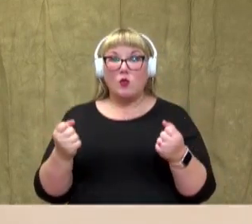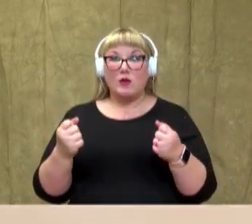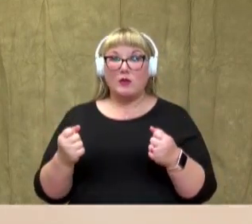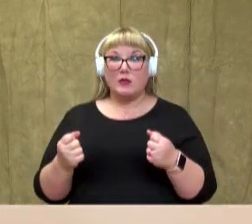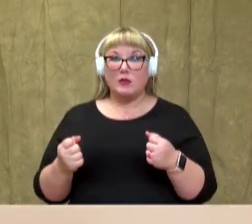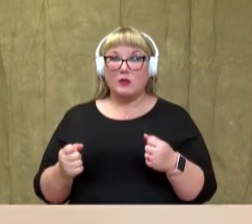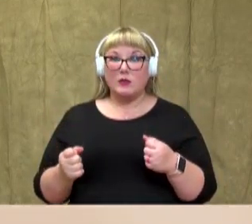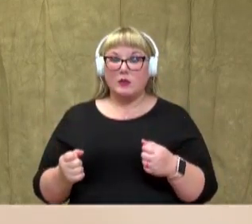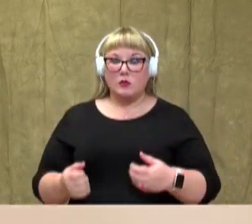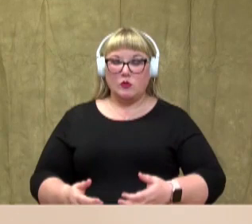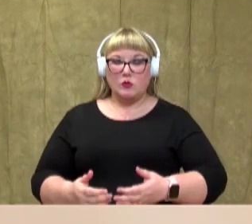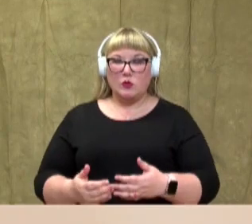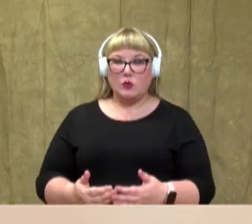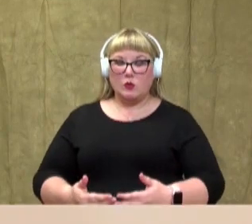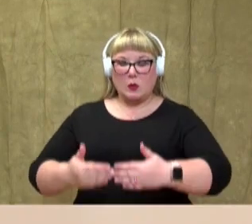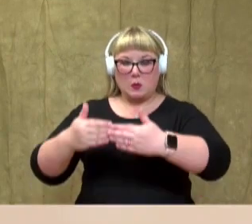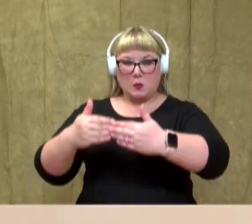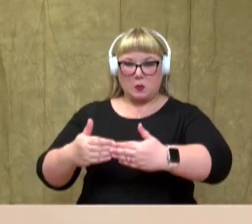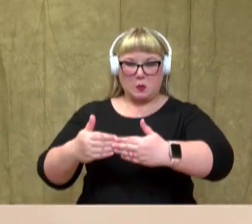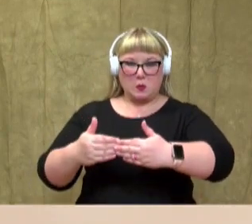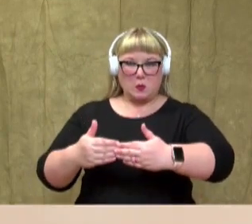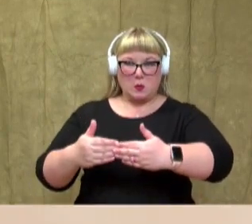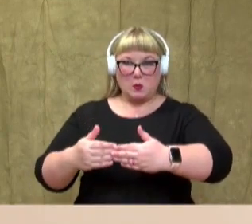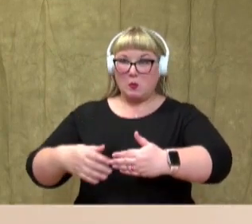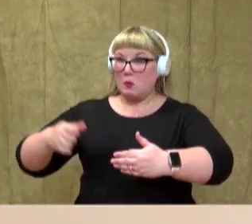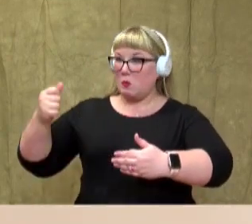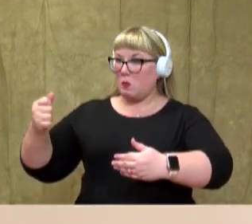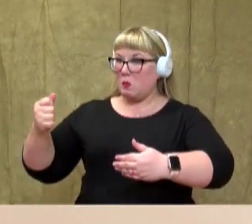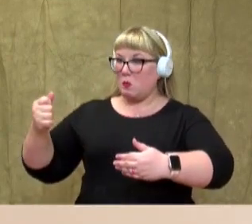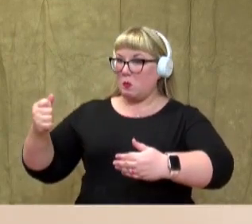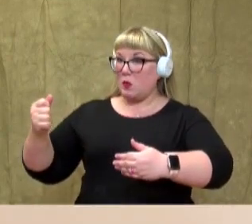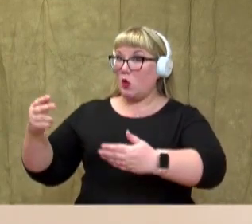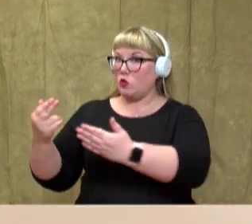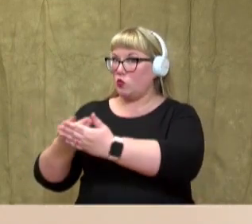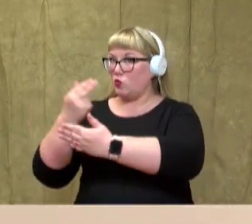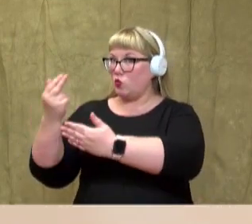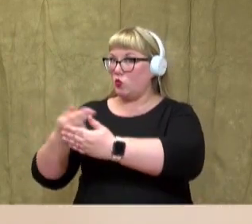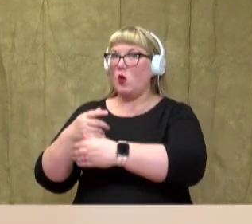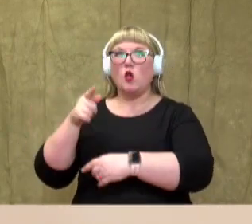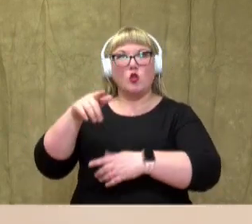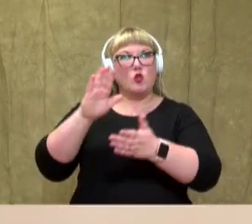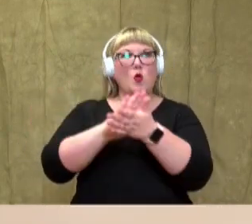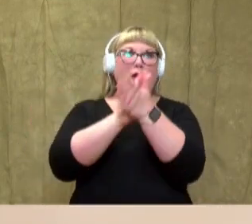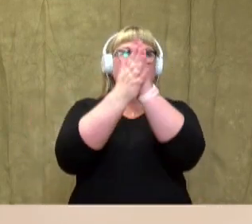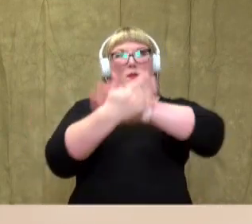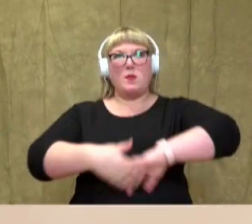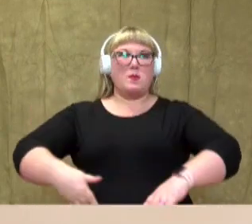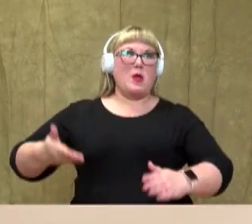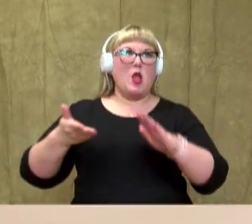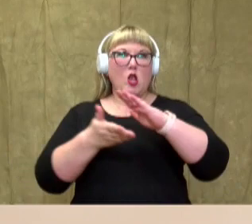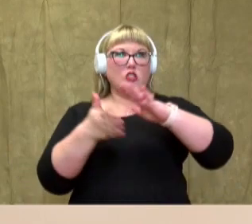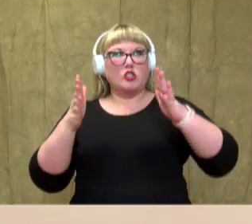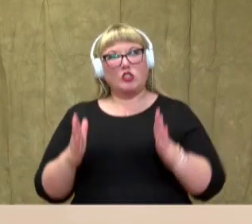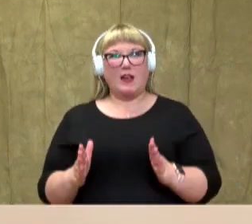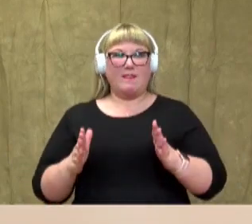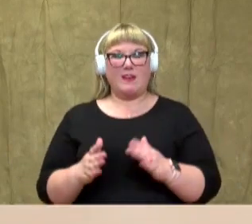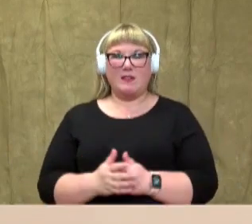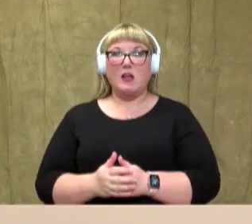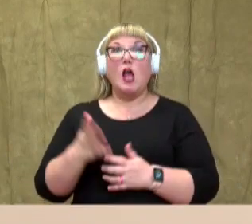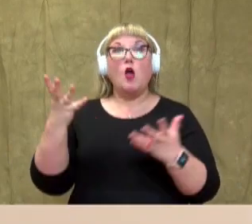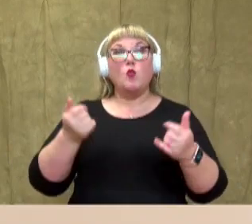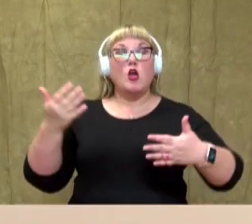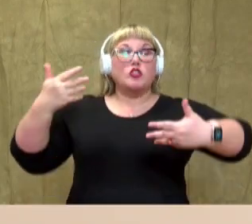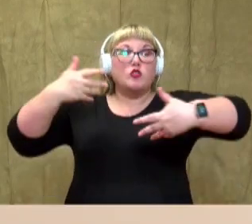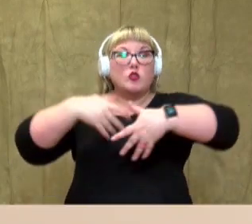your imaginary bowl in front of you. Hold your spoon, because now you have become a chef. Take that spoon and I want you to